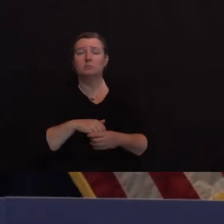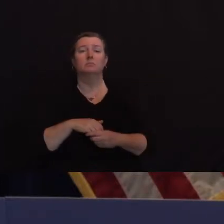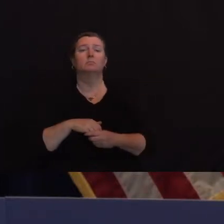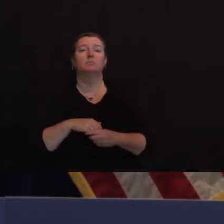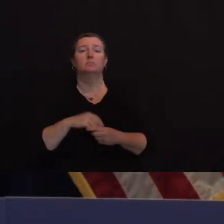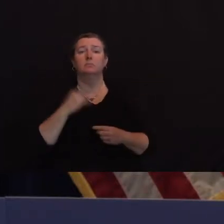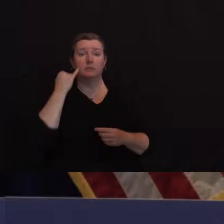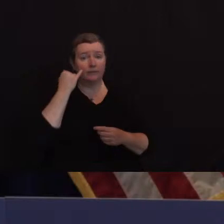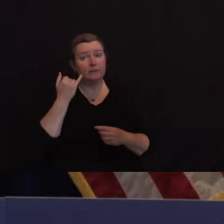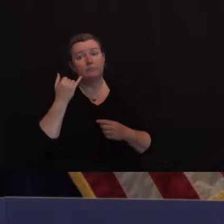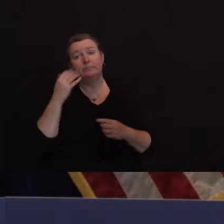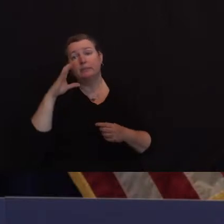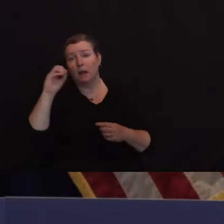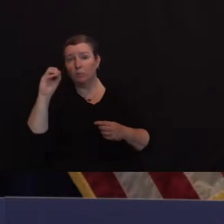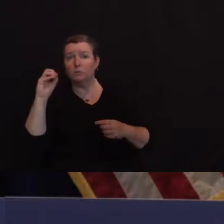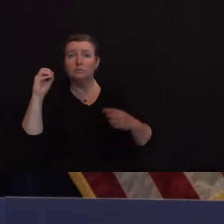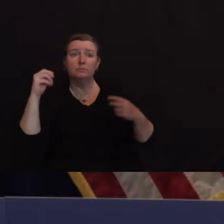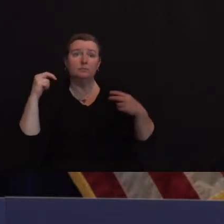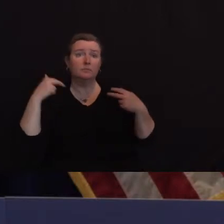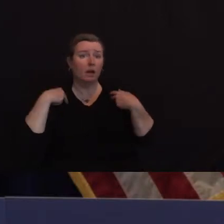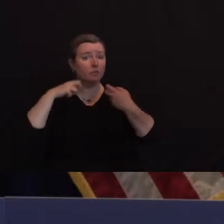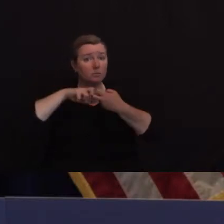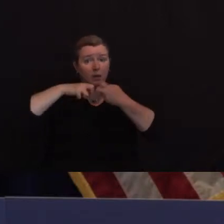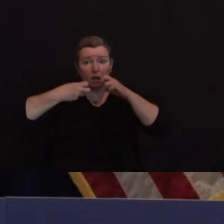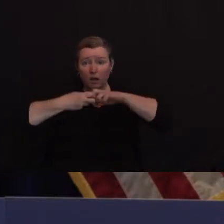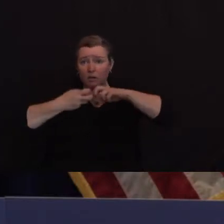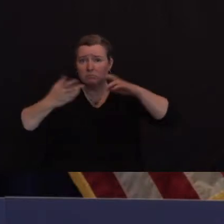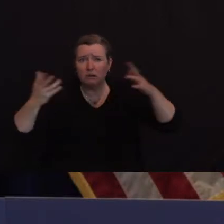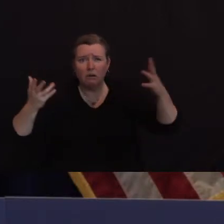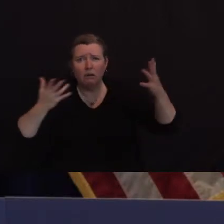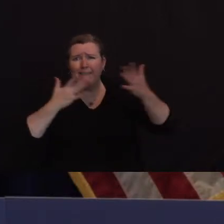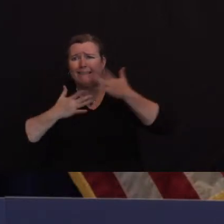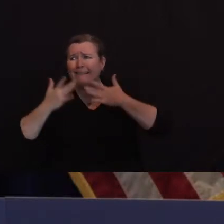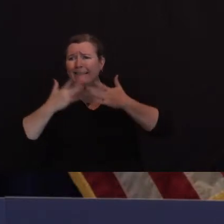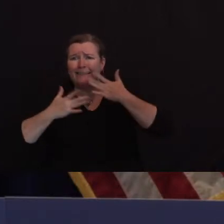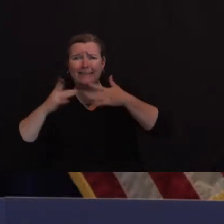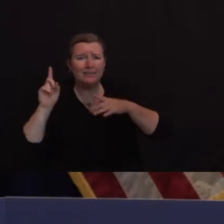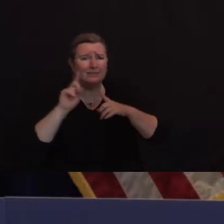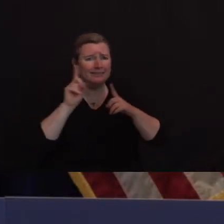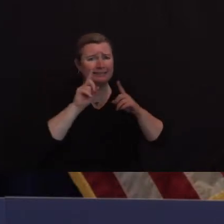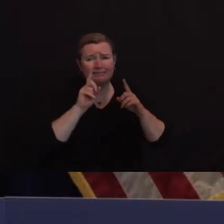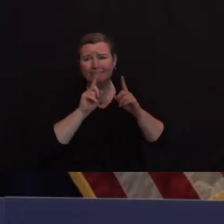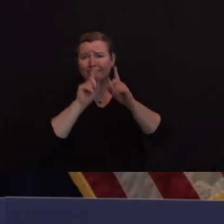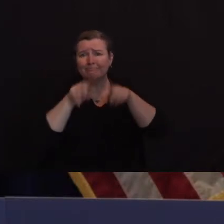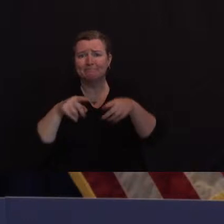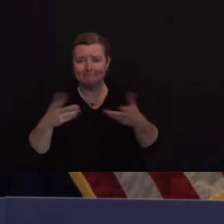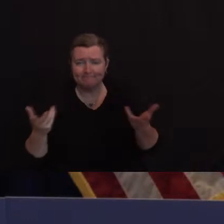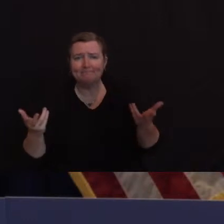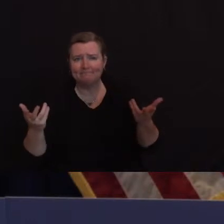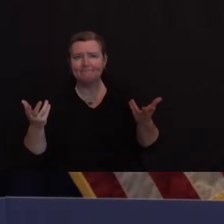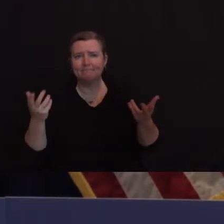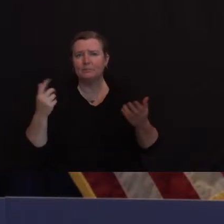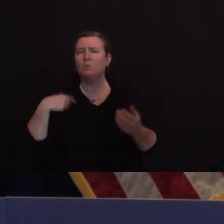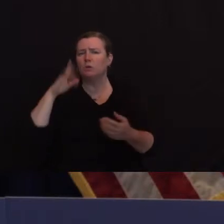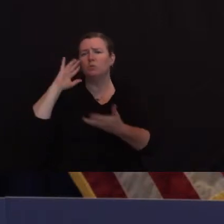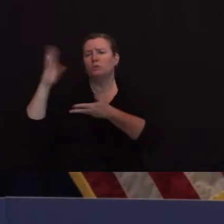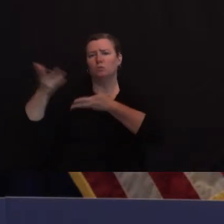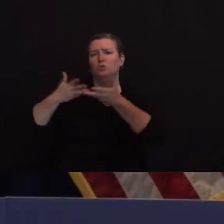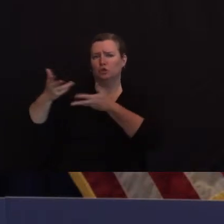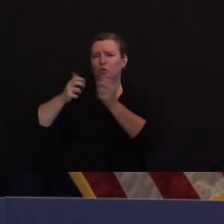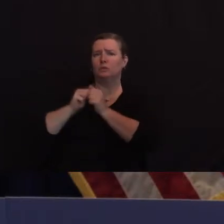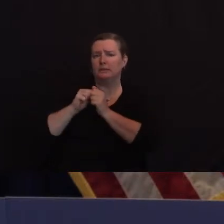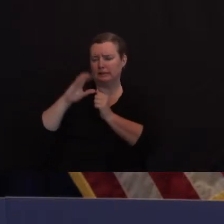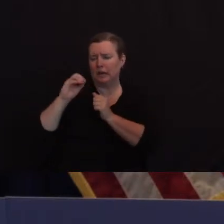an access issue, we will be working with that county to bring up testing sites that will be available for